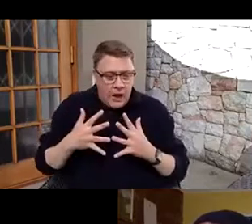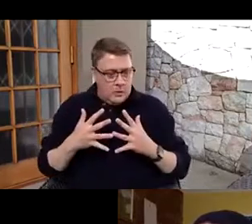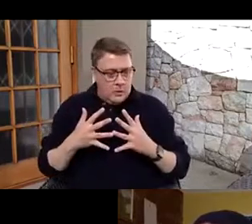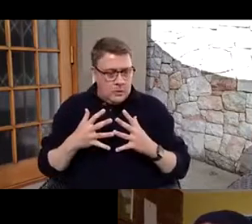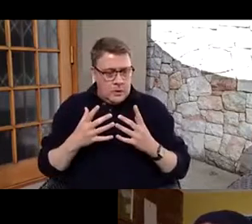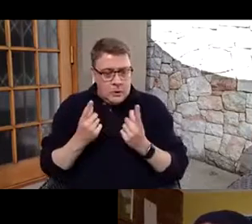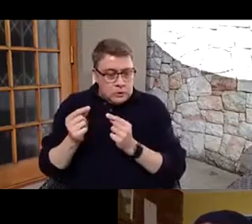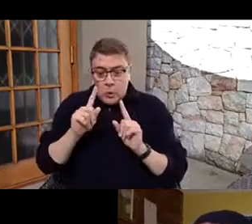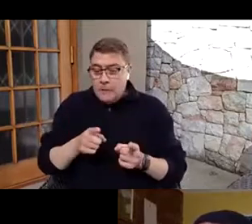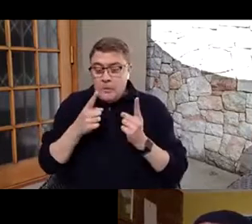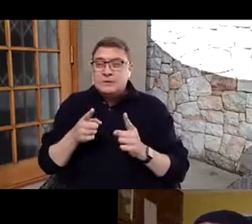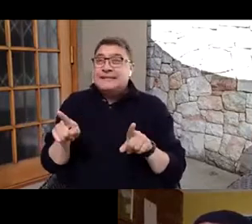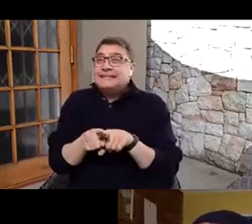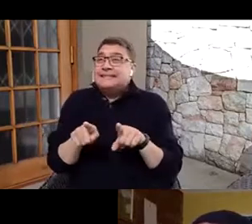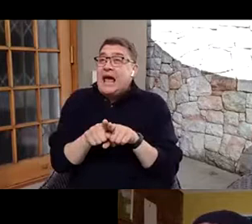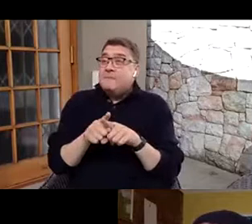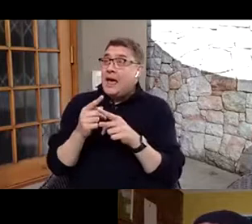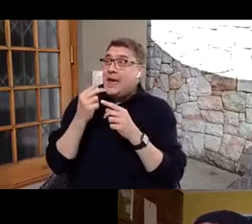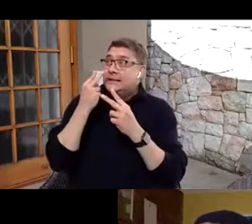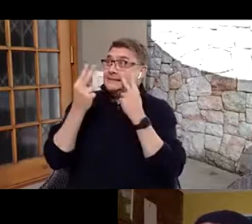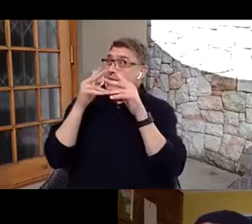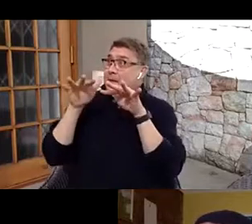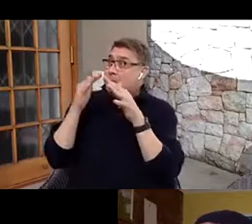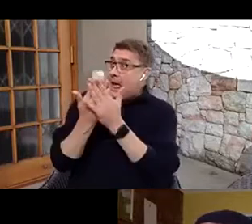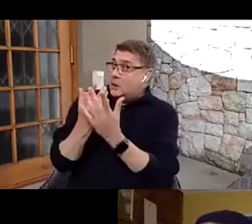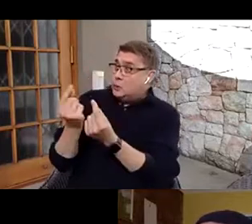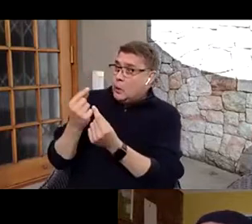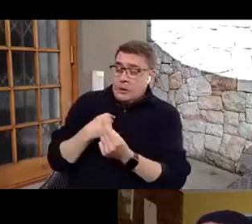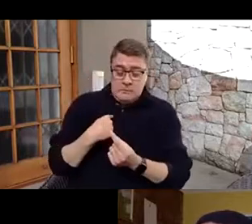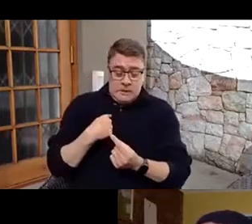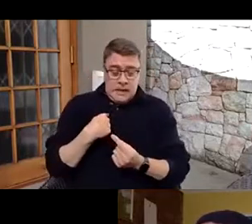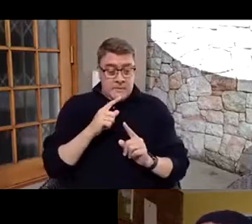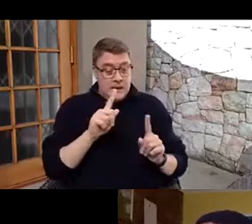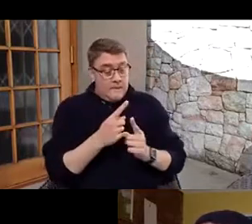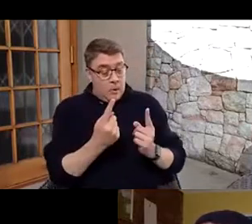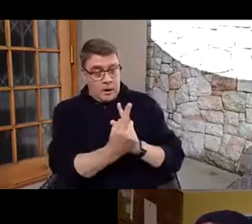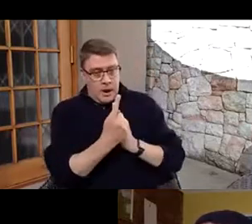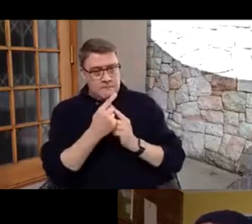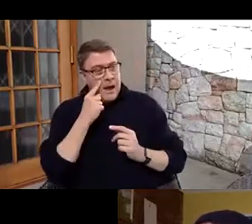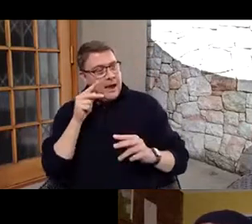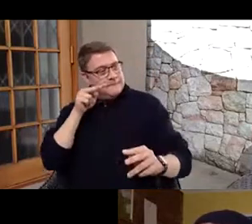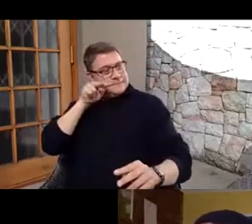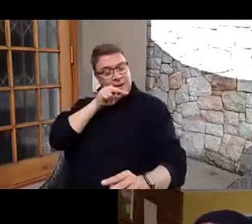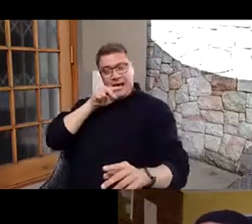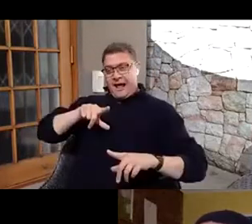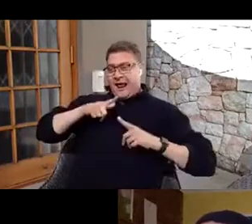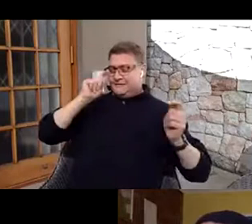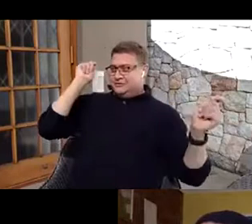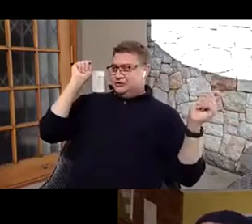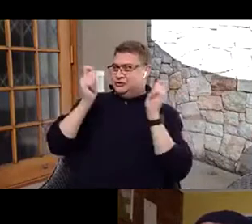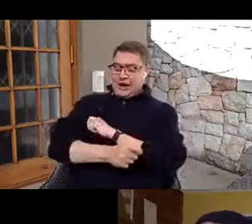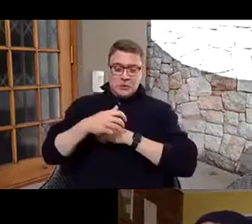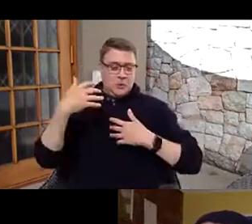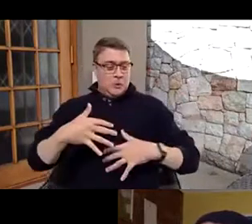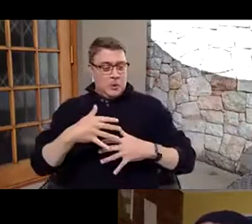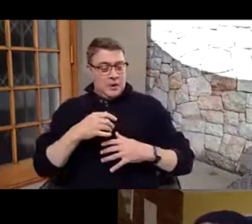things sighted people do. But when music came along, it really changed my perspective on everything, because I realized that if there's one